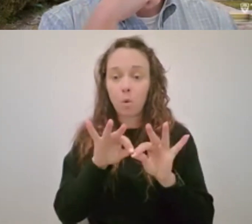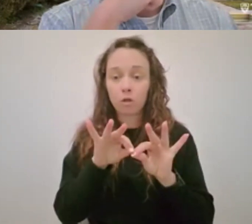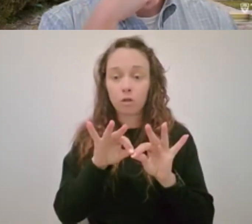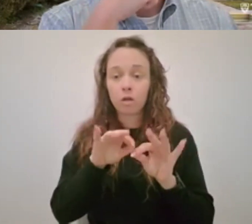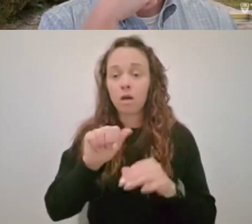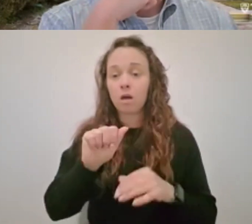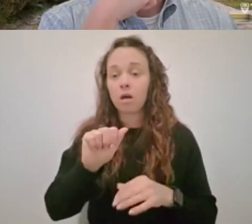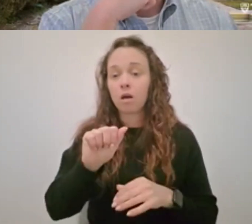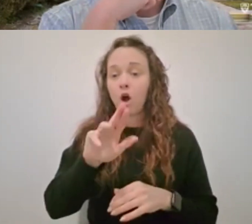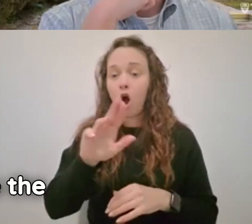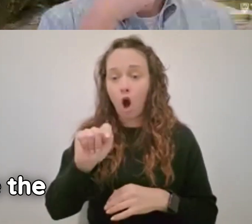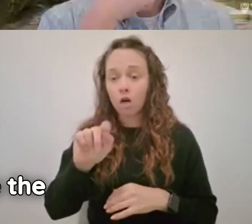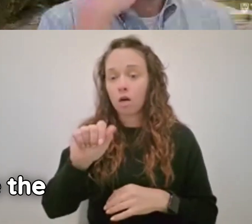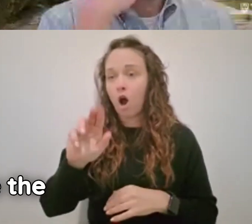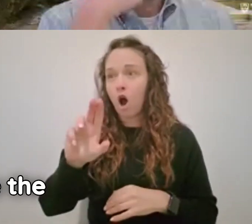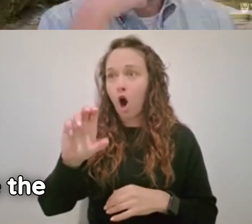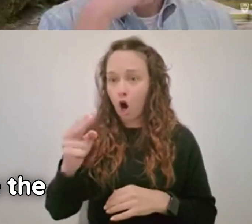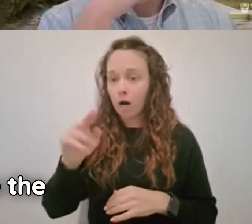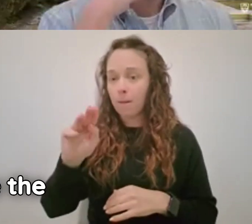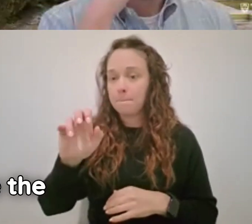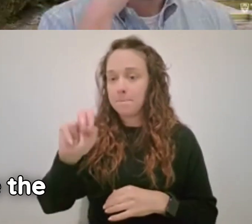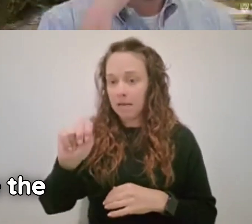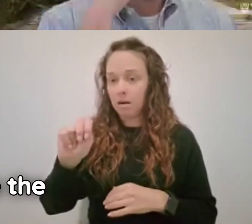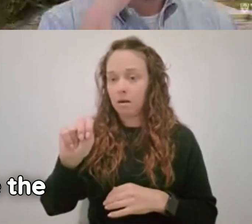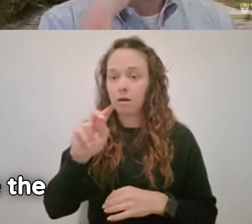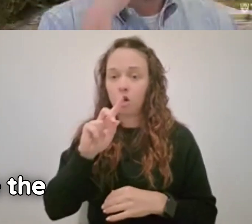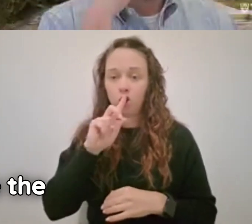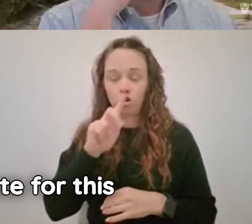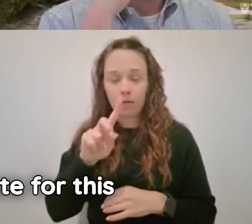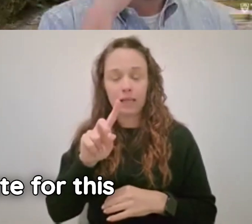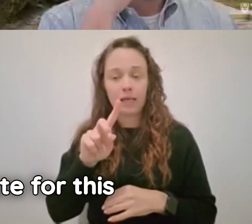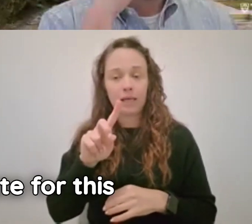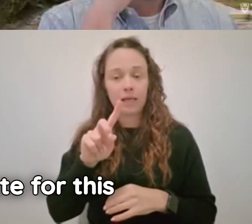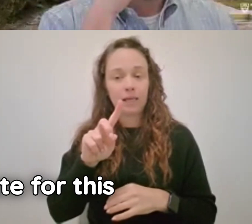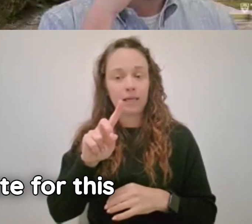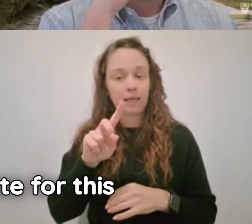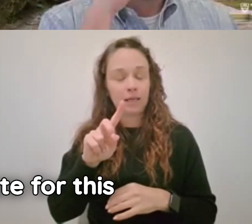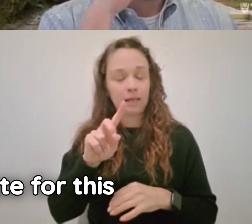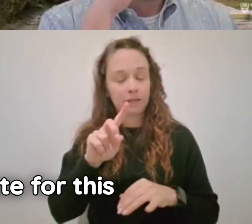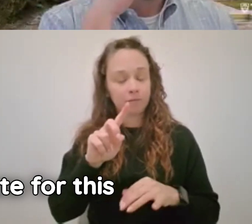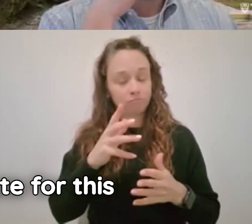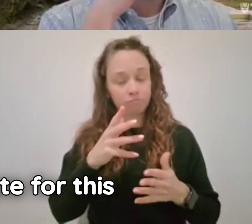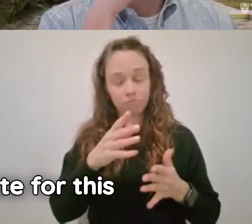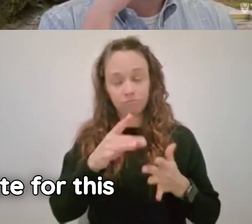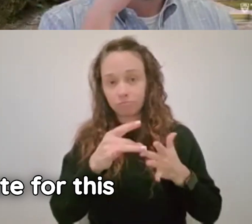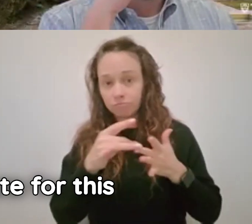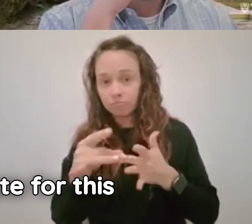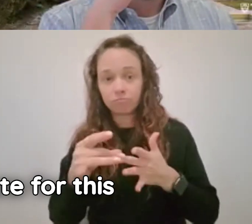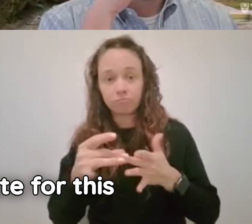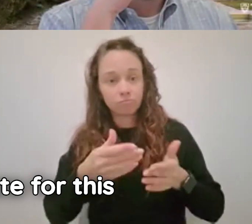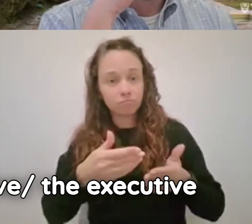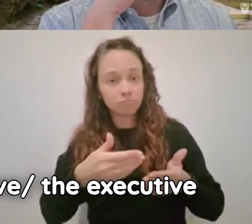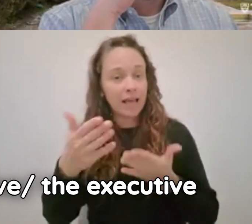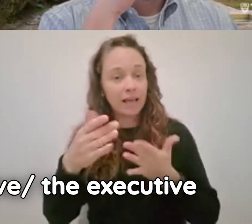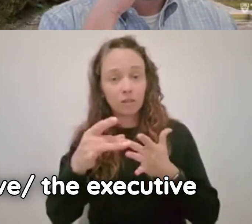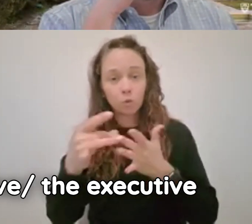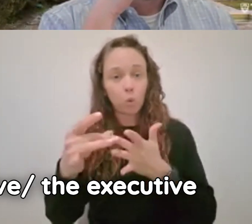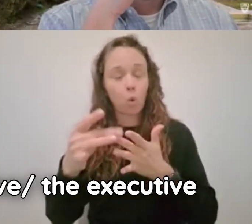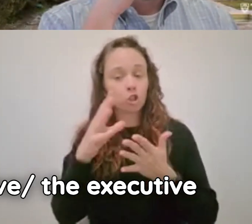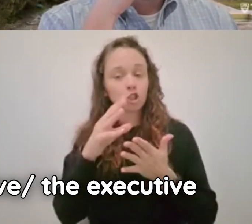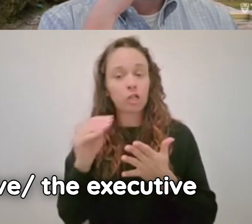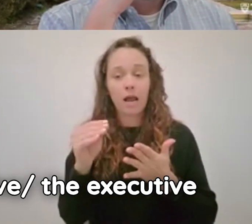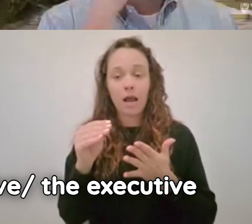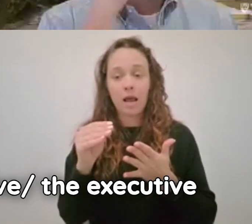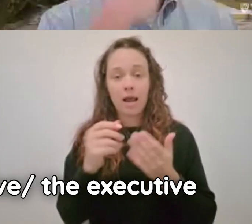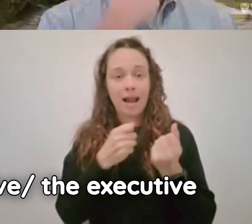Markman um, sort of take the torch and advocate for this work